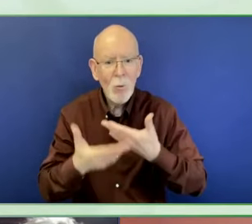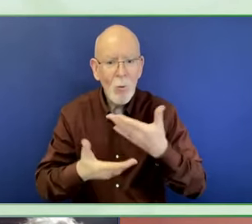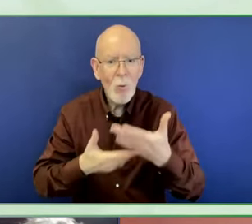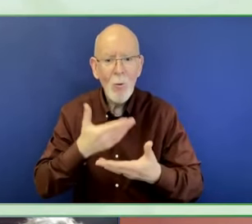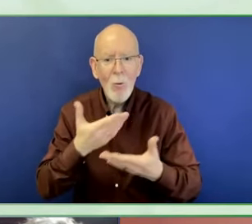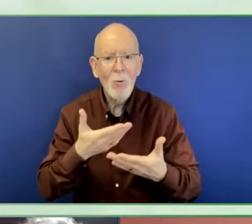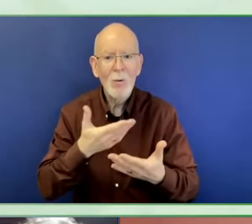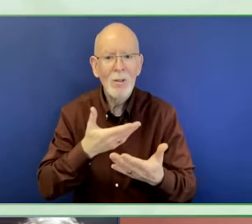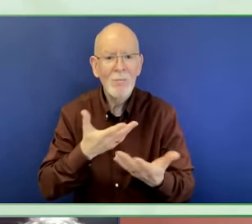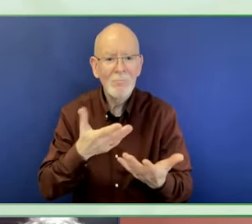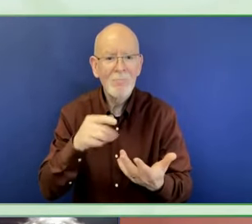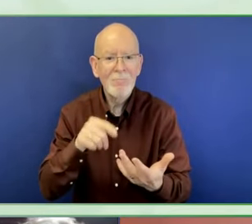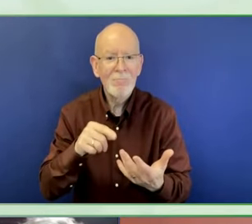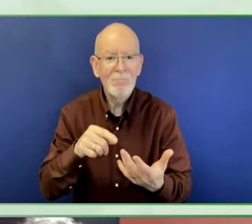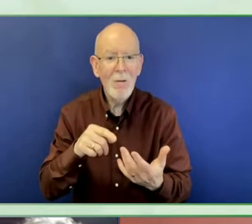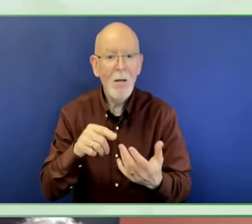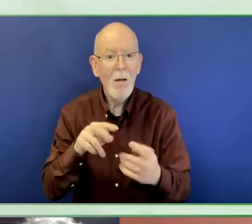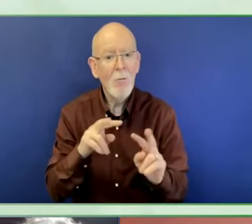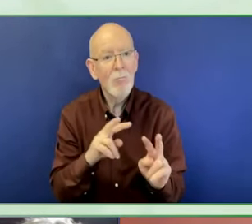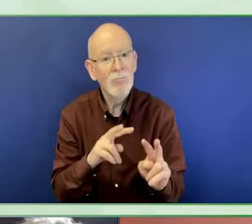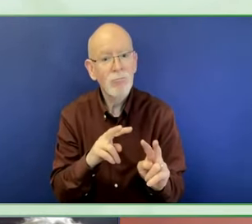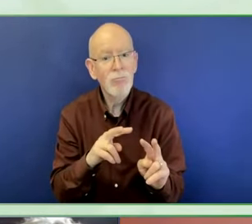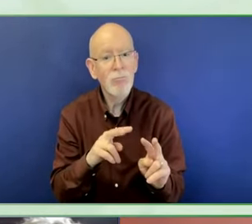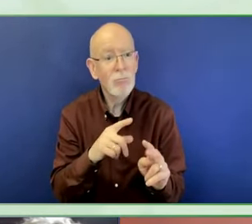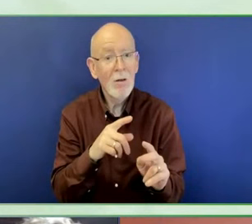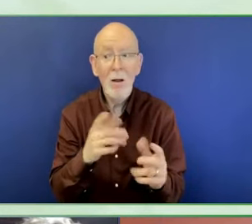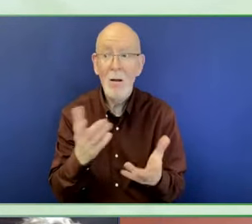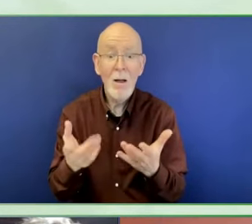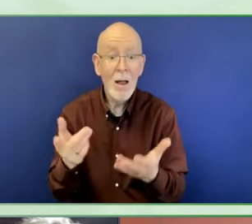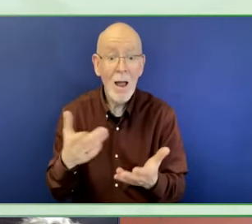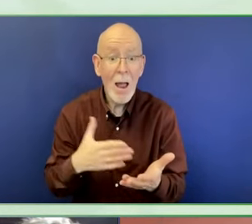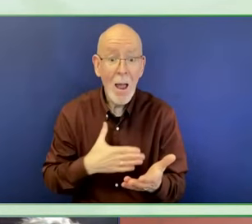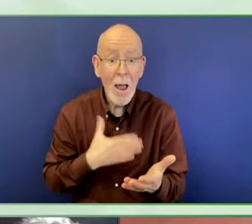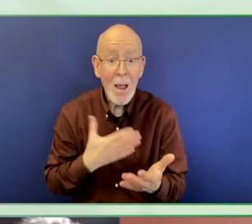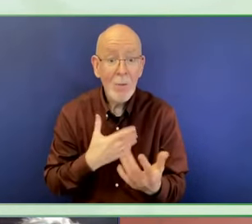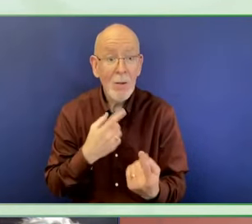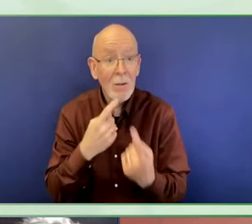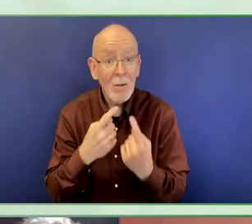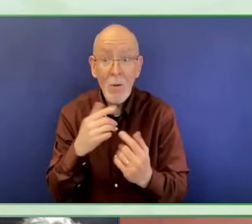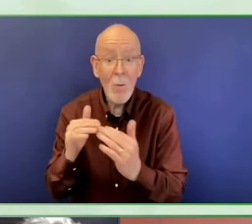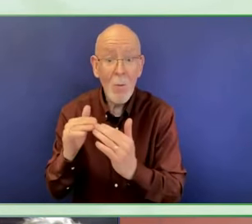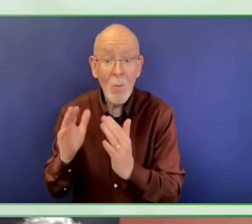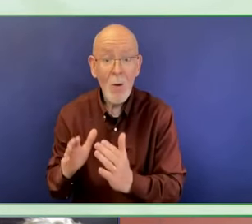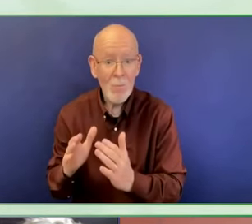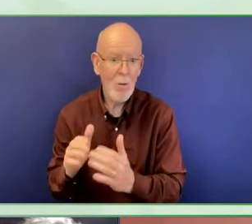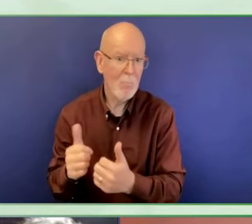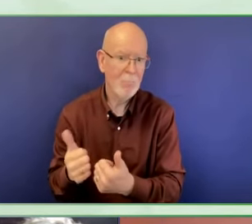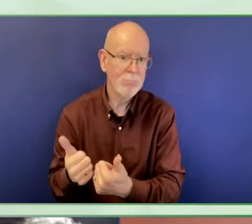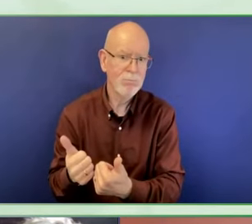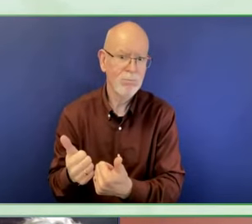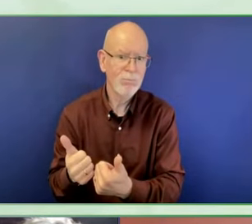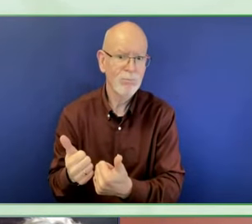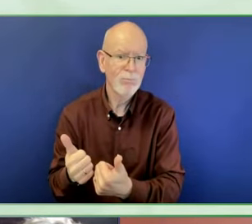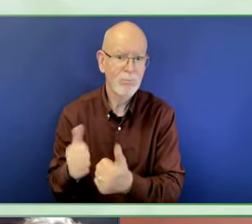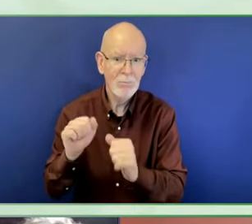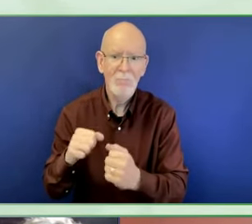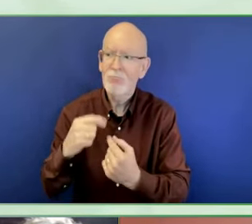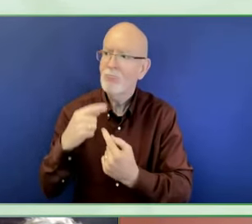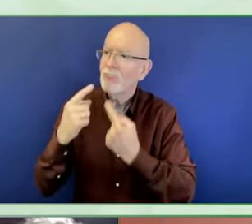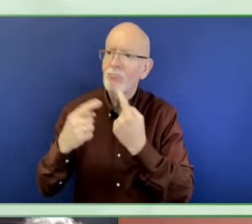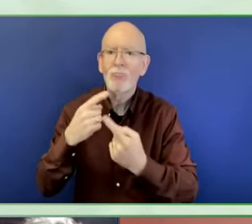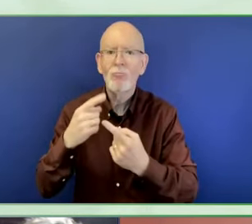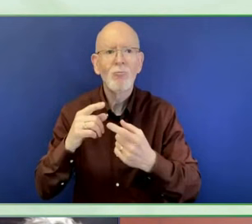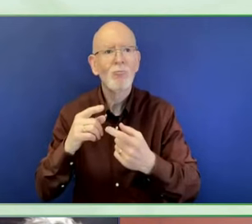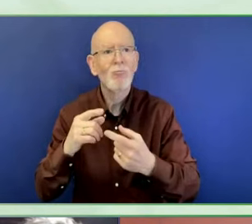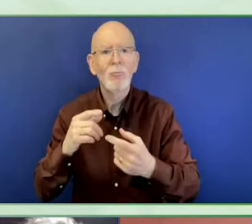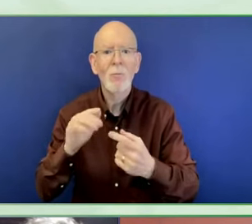you are not alone. You are facing, I'm facing worse situations than you. So it makes them come out of that shell and